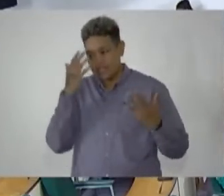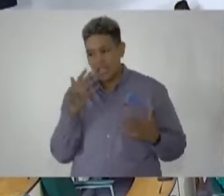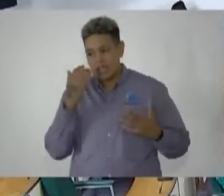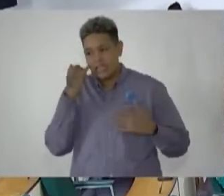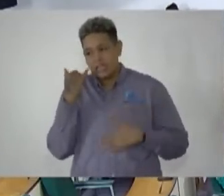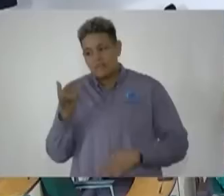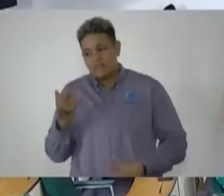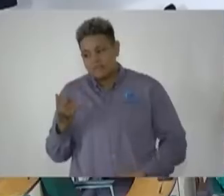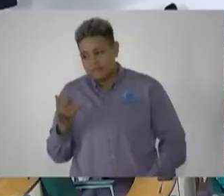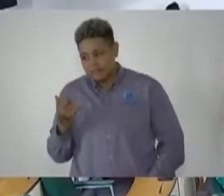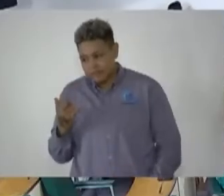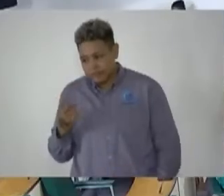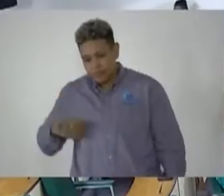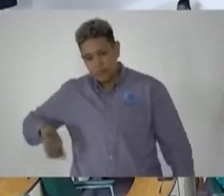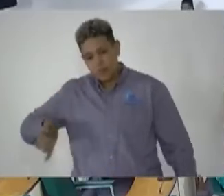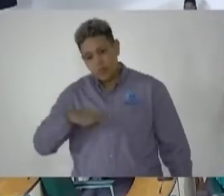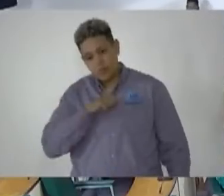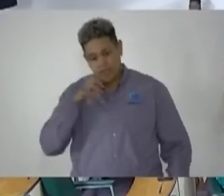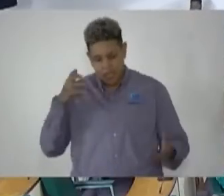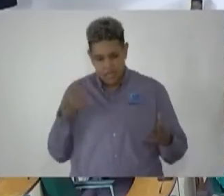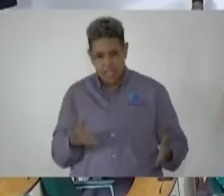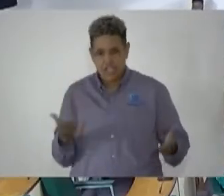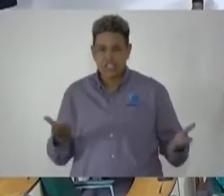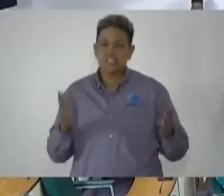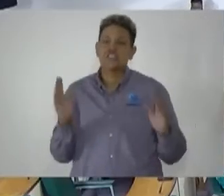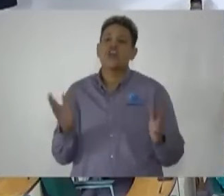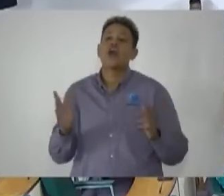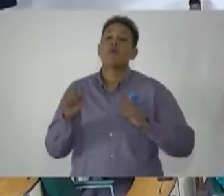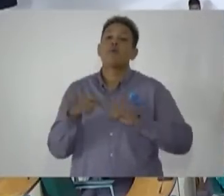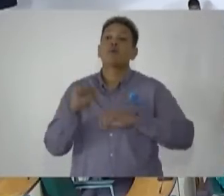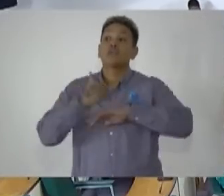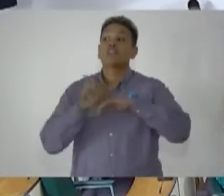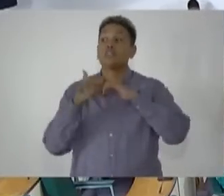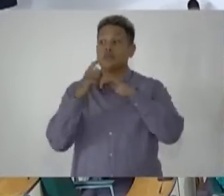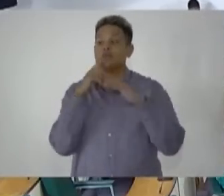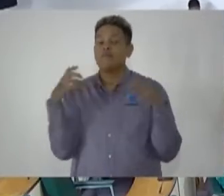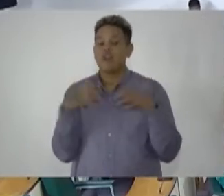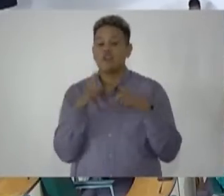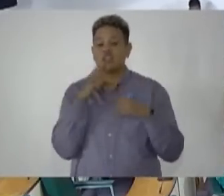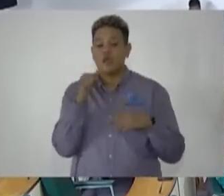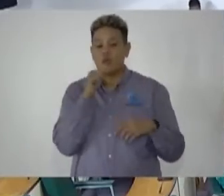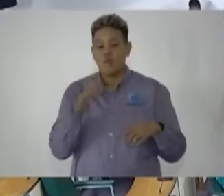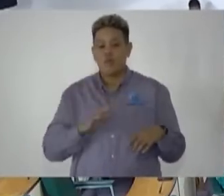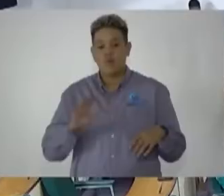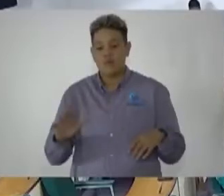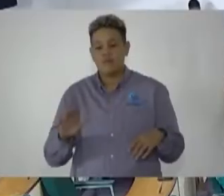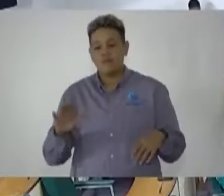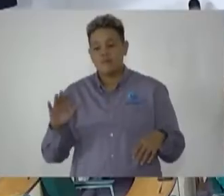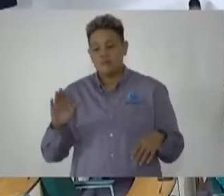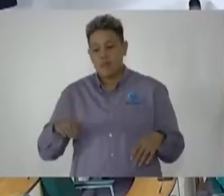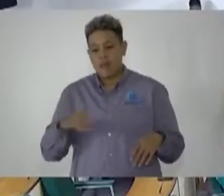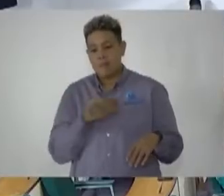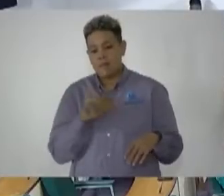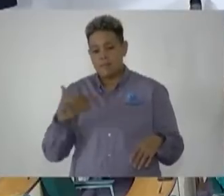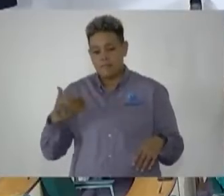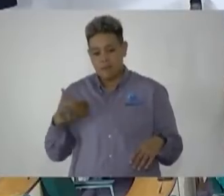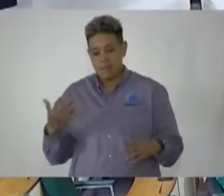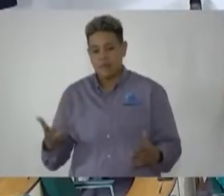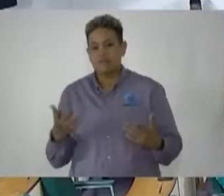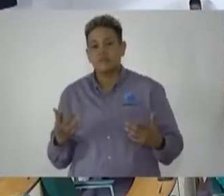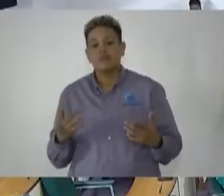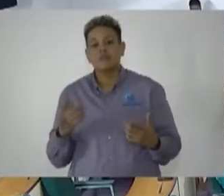if we are here talking about the establishing of a caucus of women